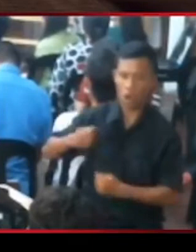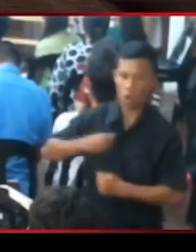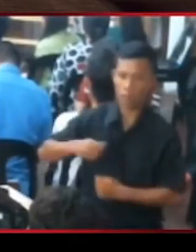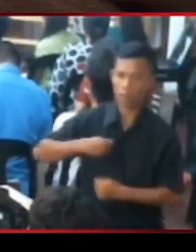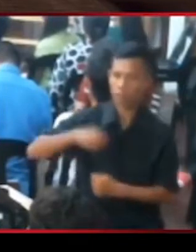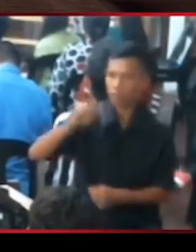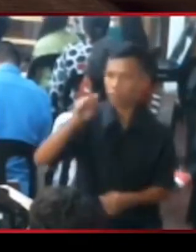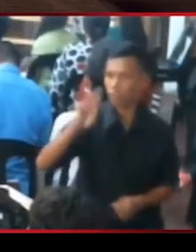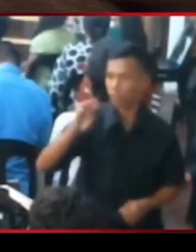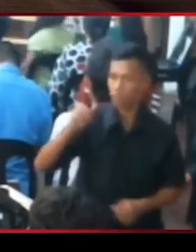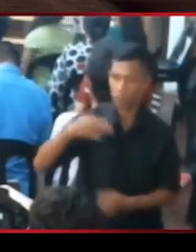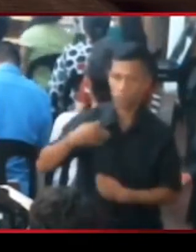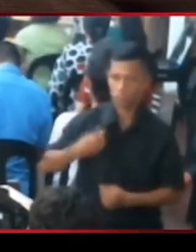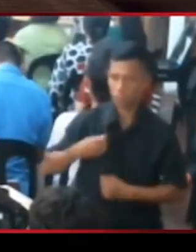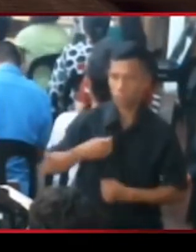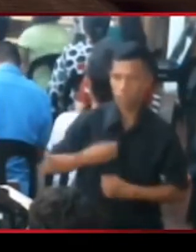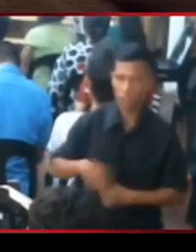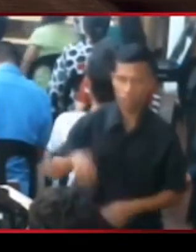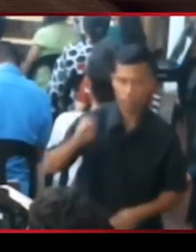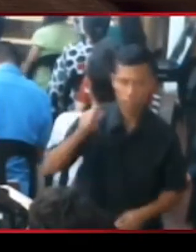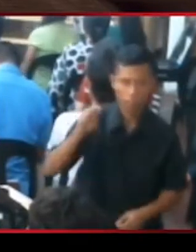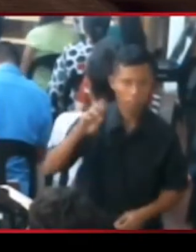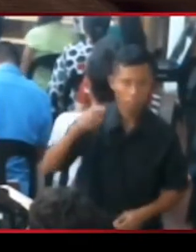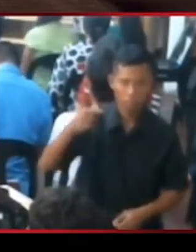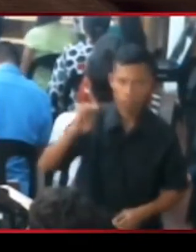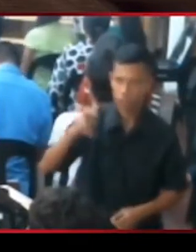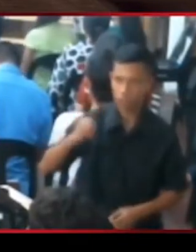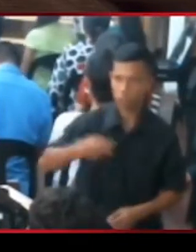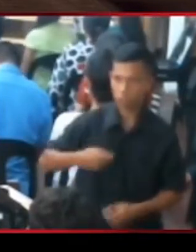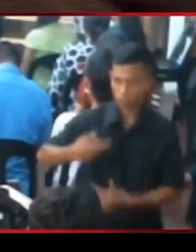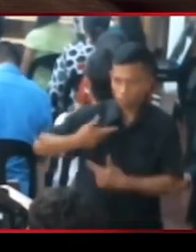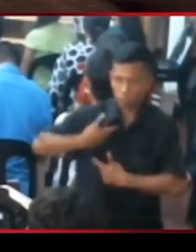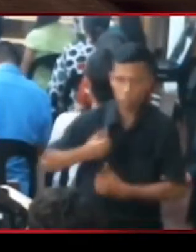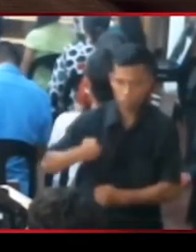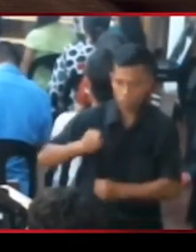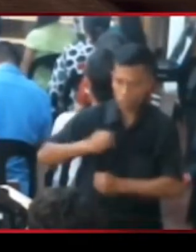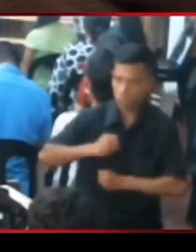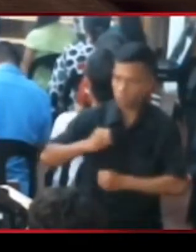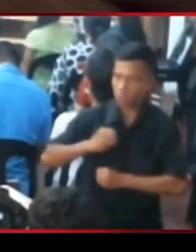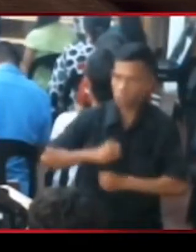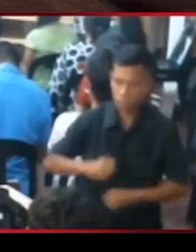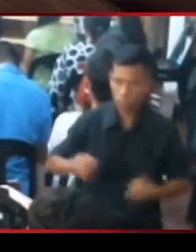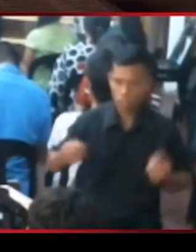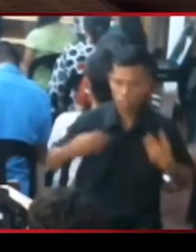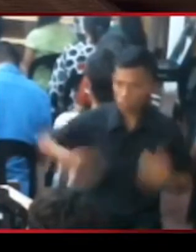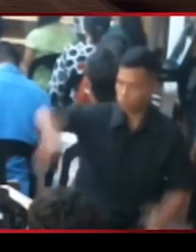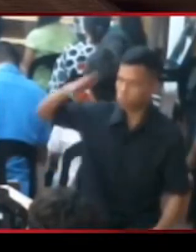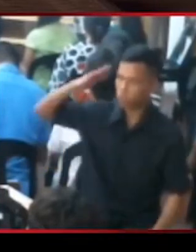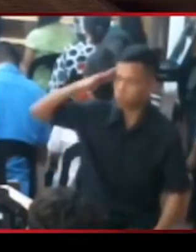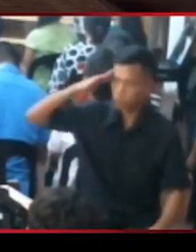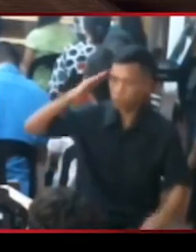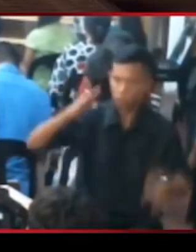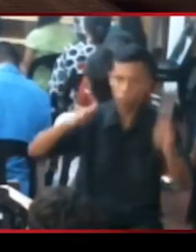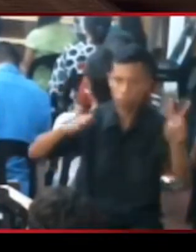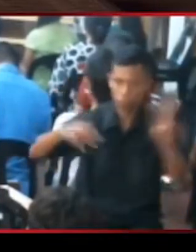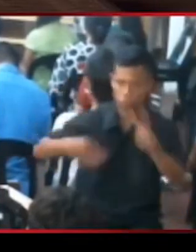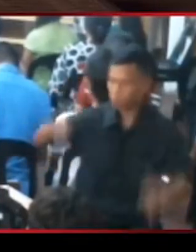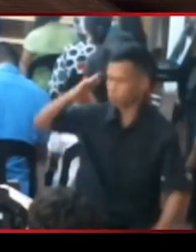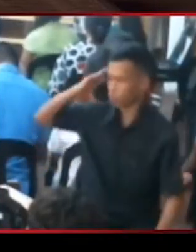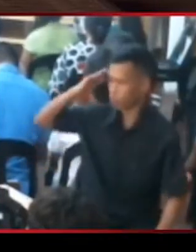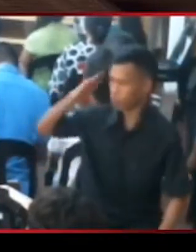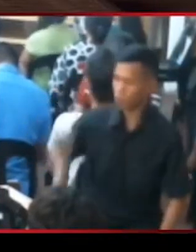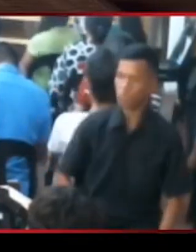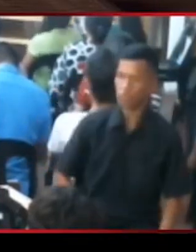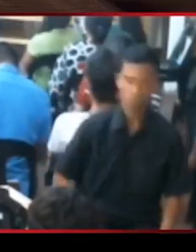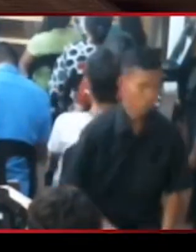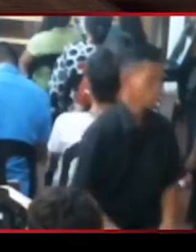sergeant, and one of the privates made a big mistake. So the lieutenant over him told